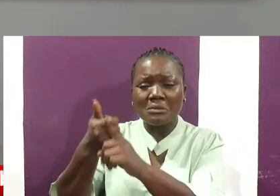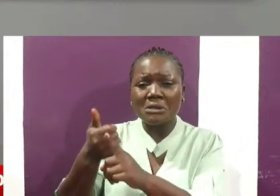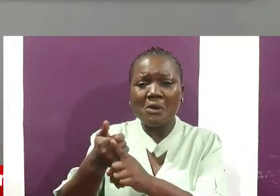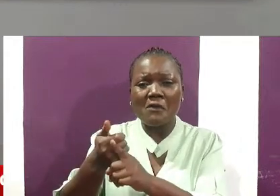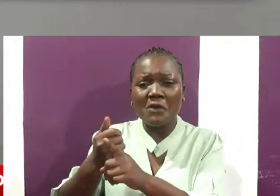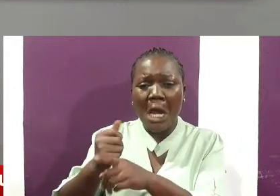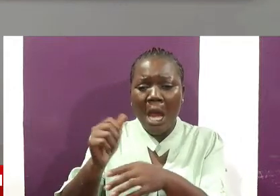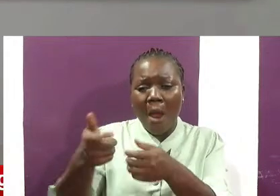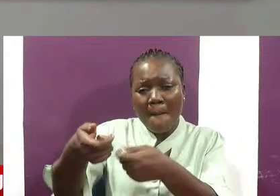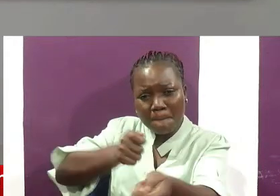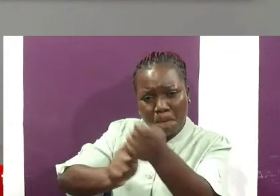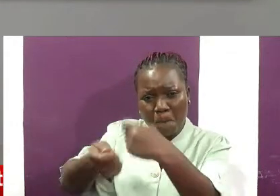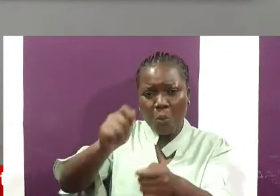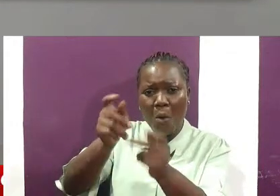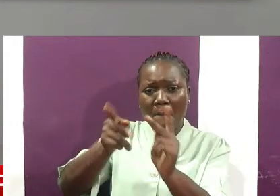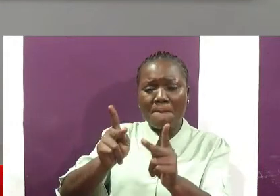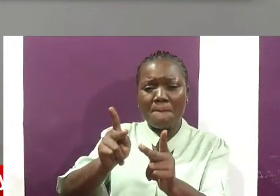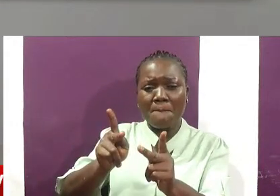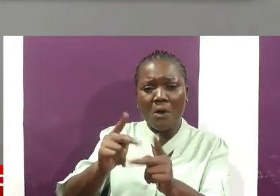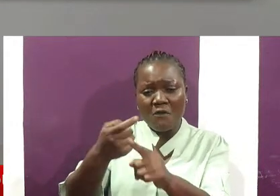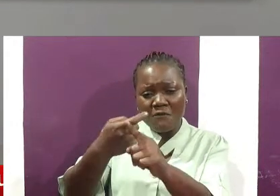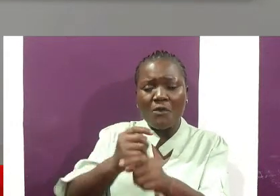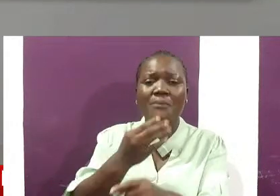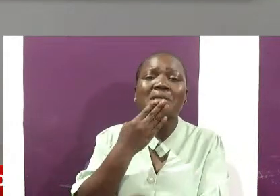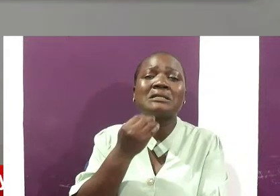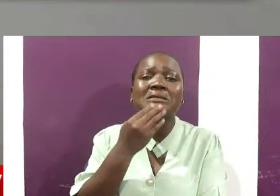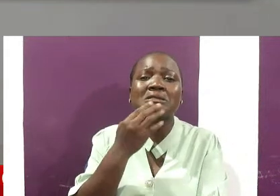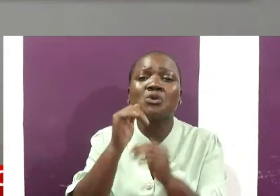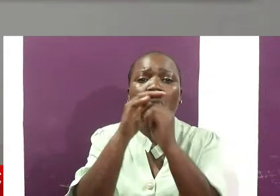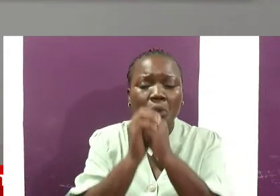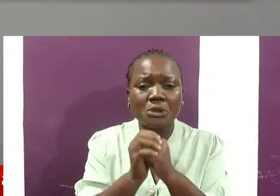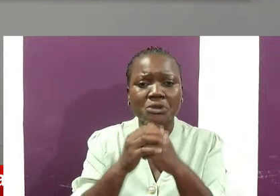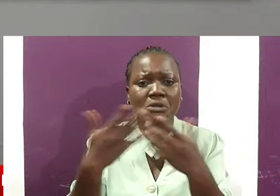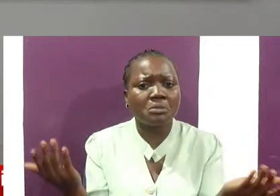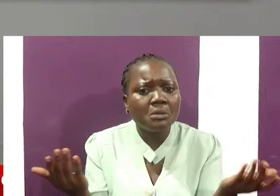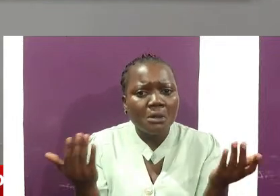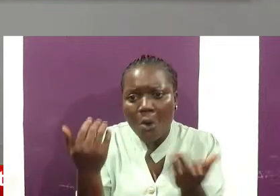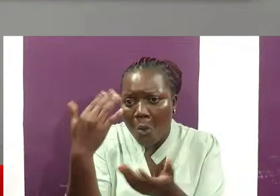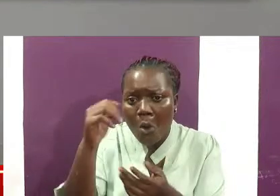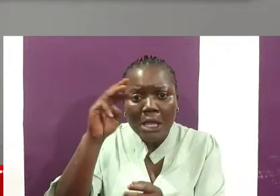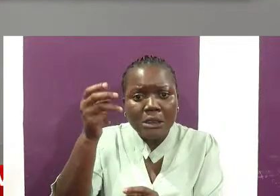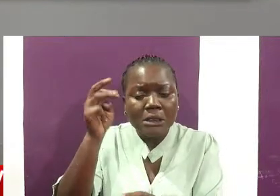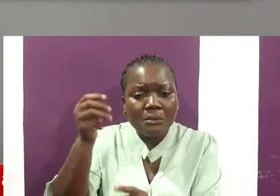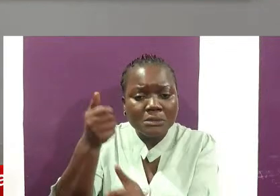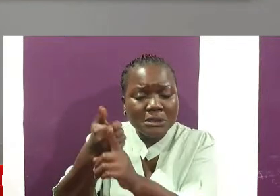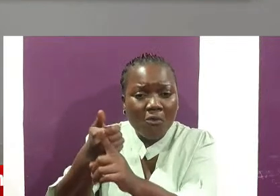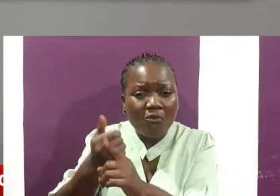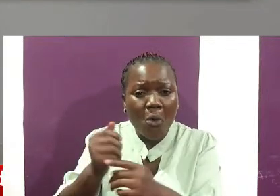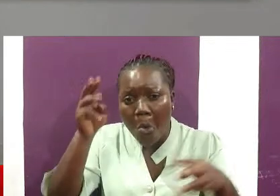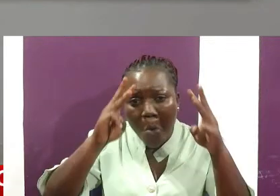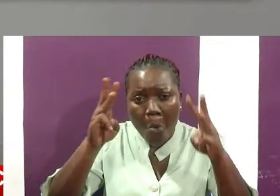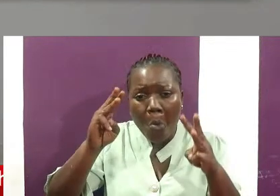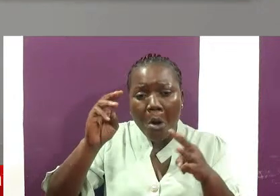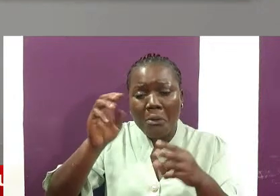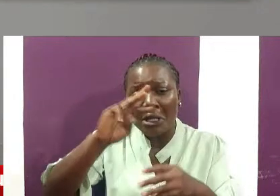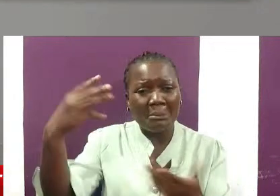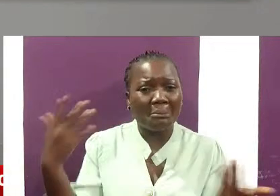And so the church is not non-denominational, nor is it denominational, but it